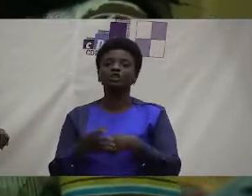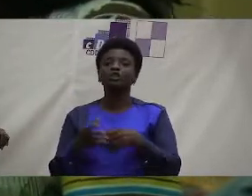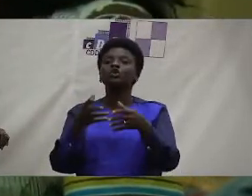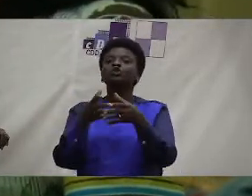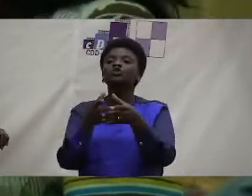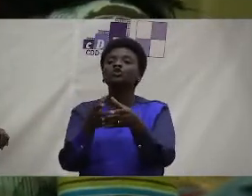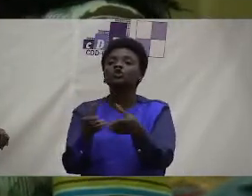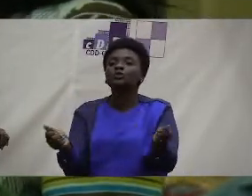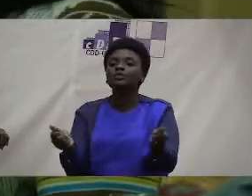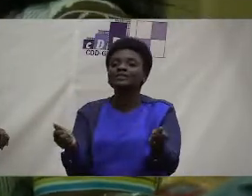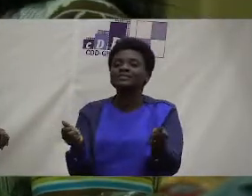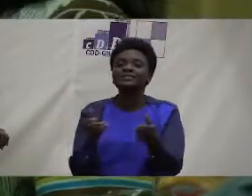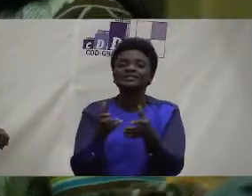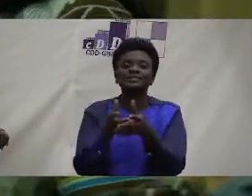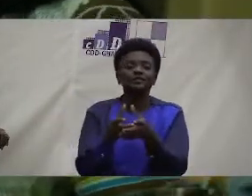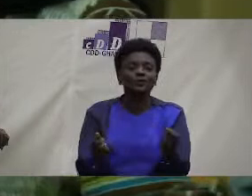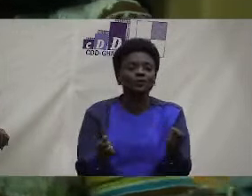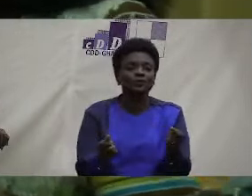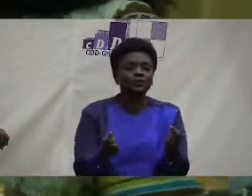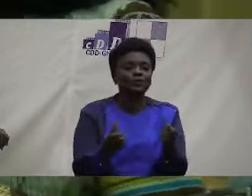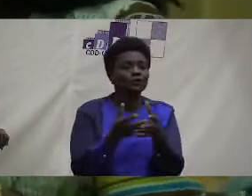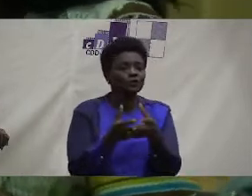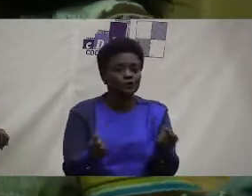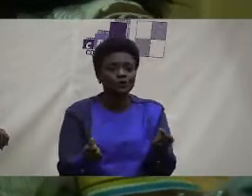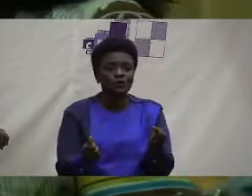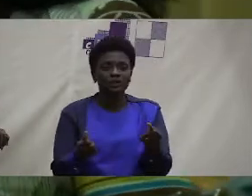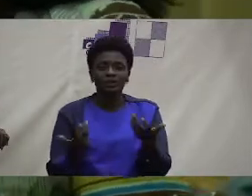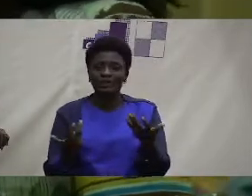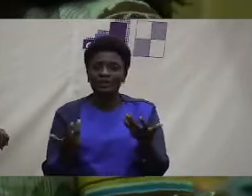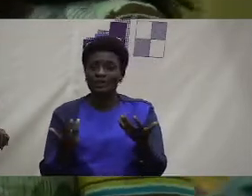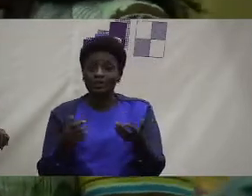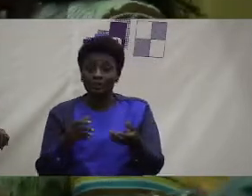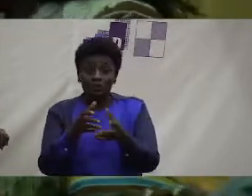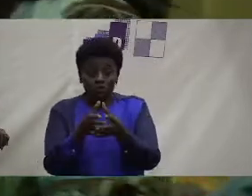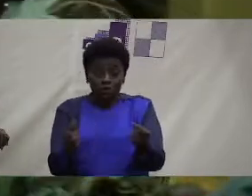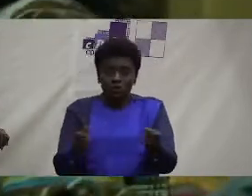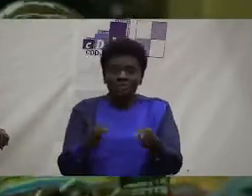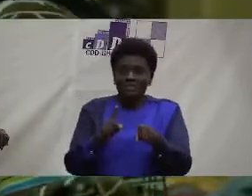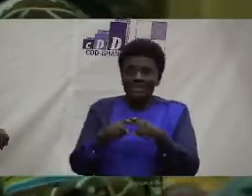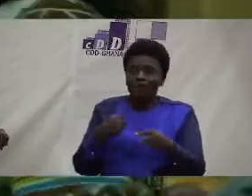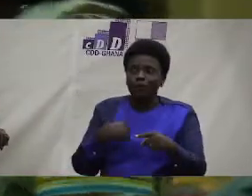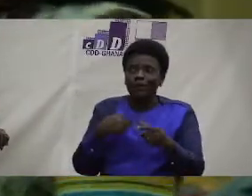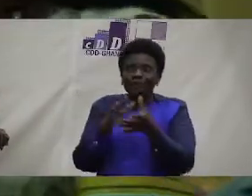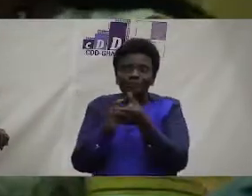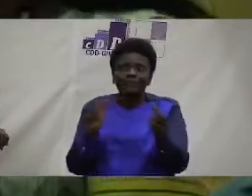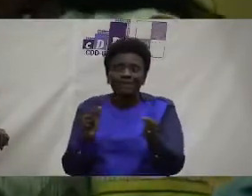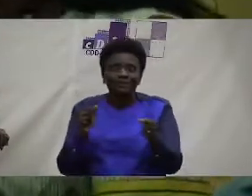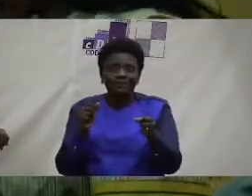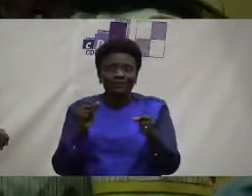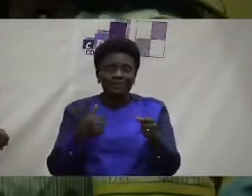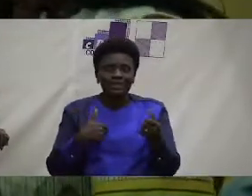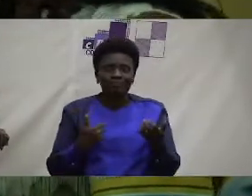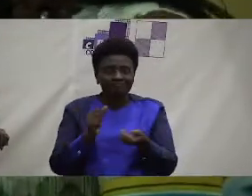Solutions. Are, you know, convincing solutions. What can we do?